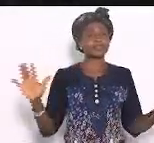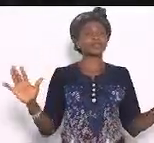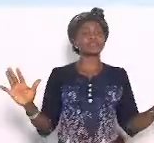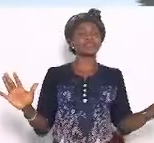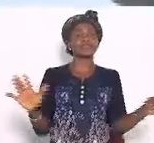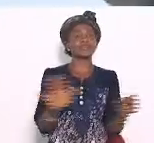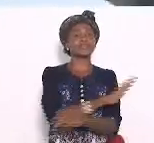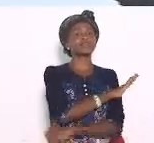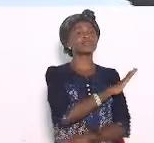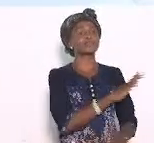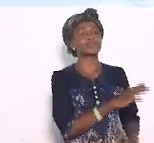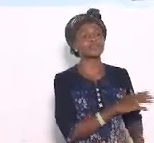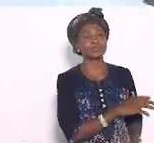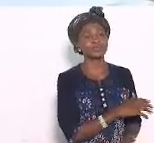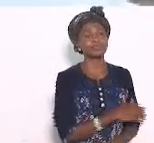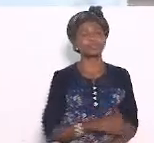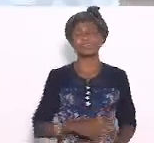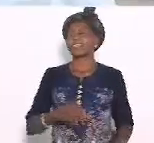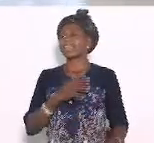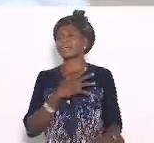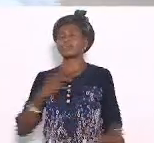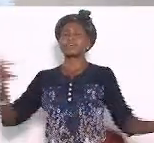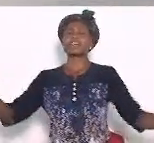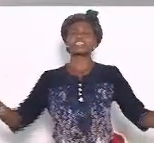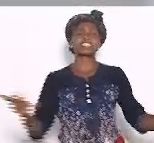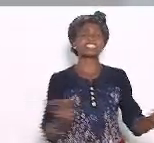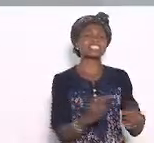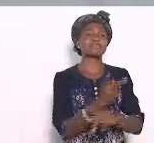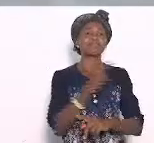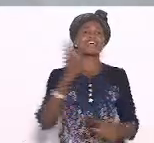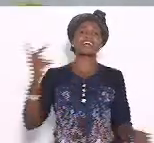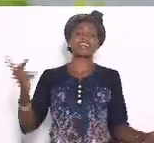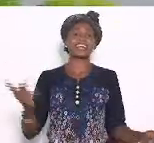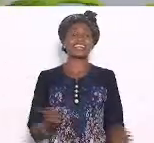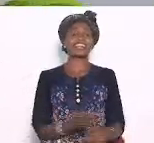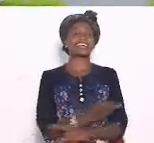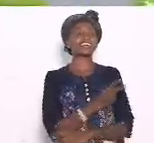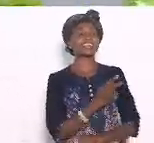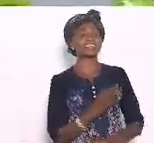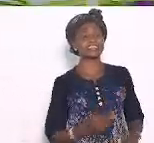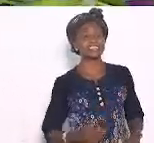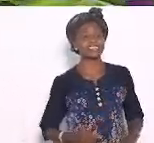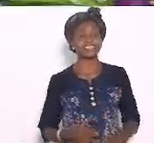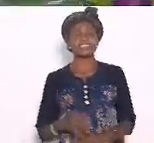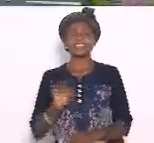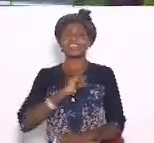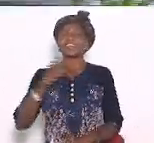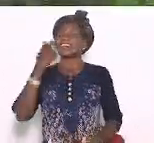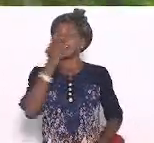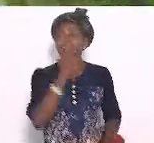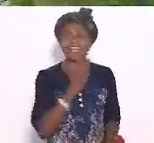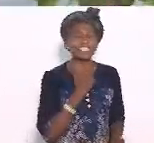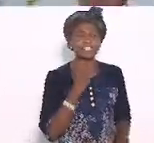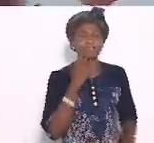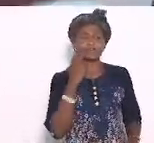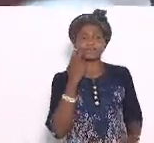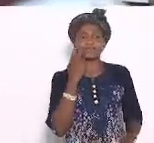frful I see mly that is the word of the